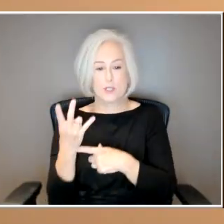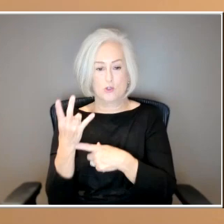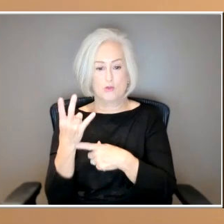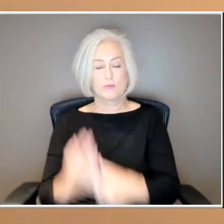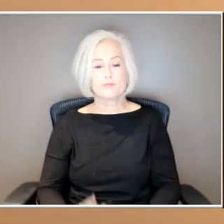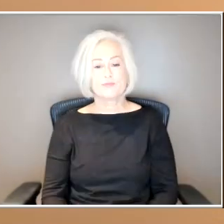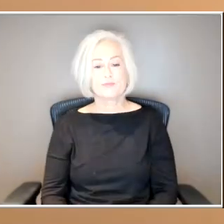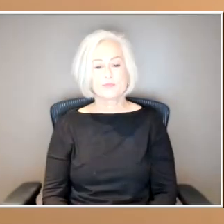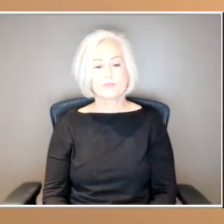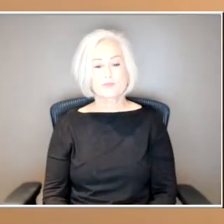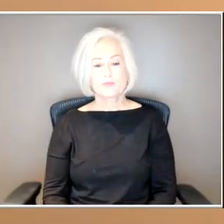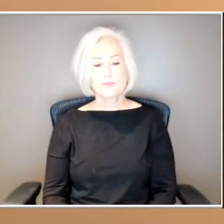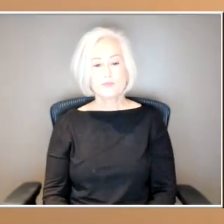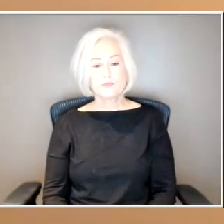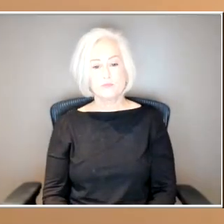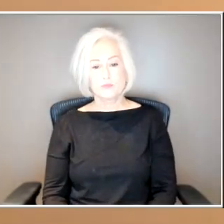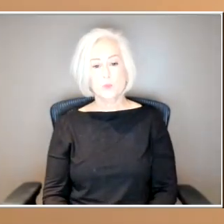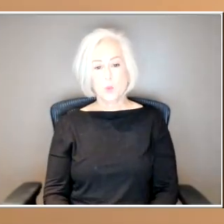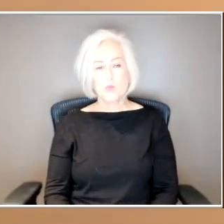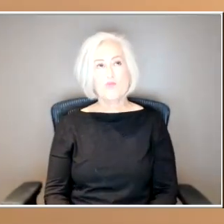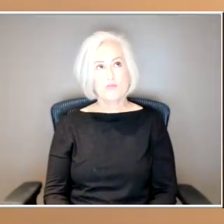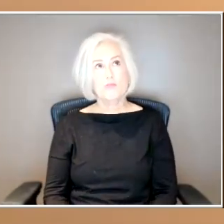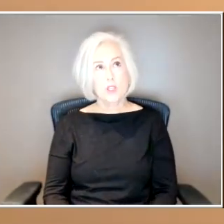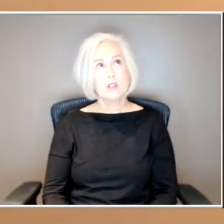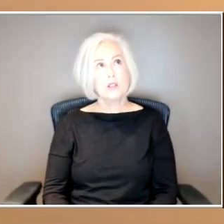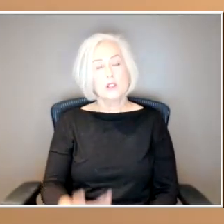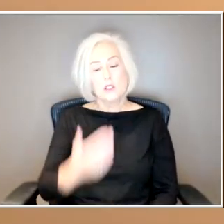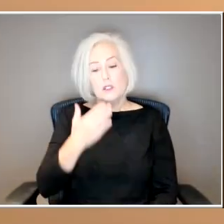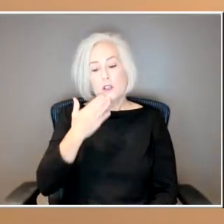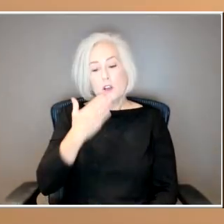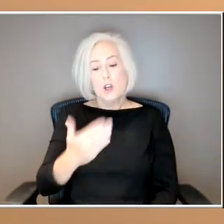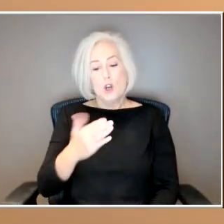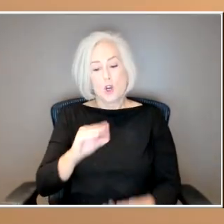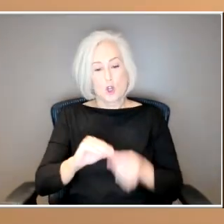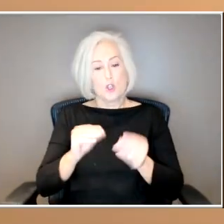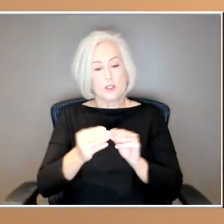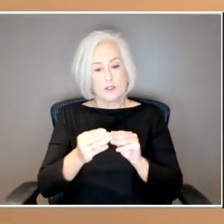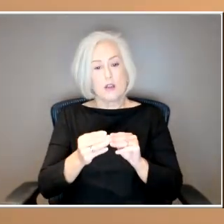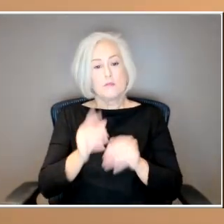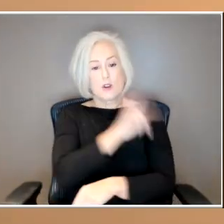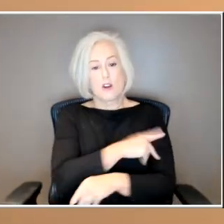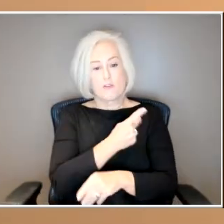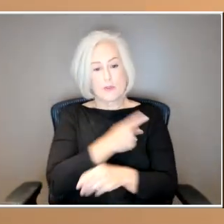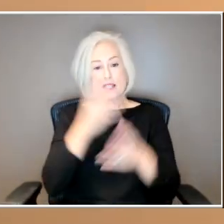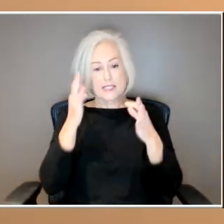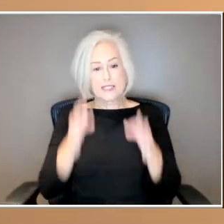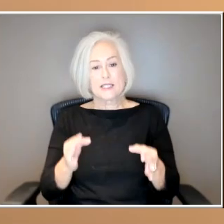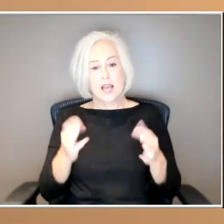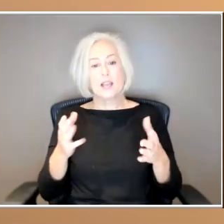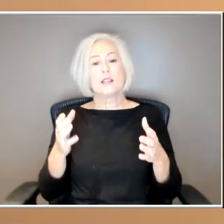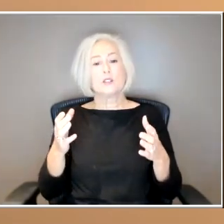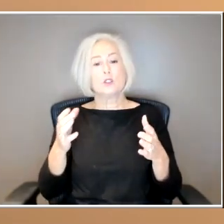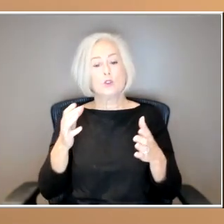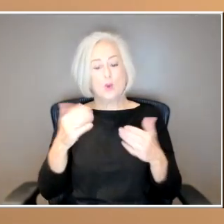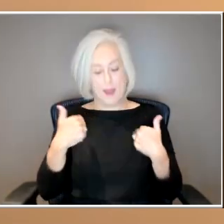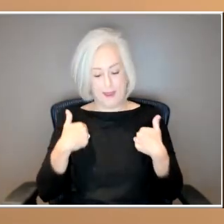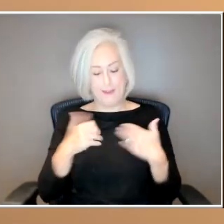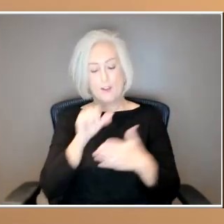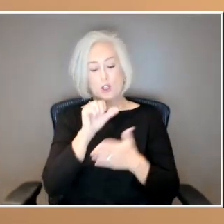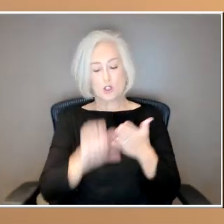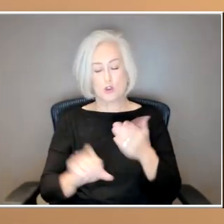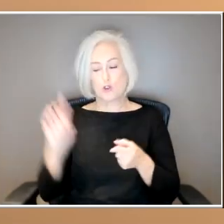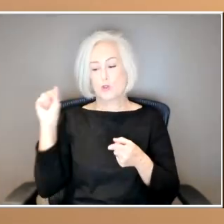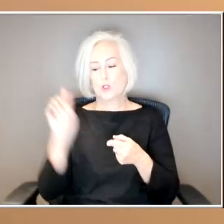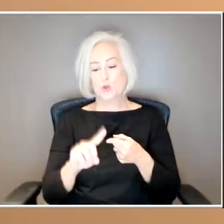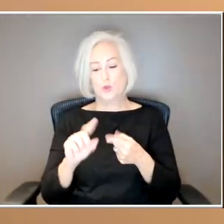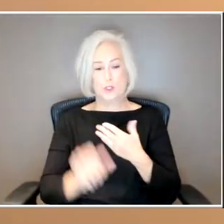I would say a reasonable number of patients do choose to undergo the surgical intervention to lower their risk, but we also